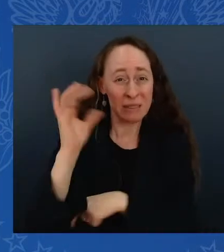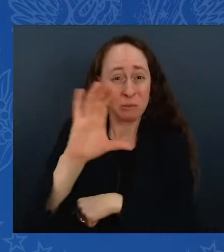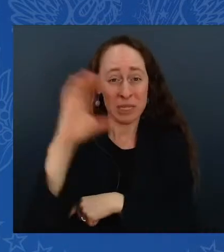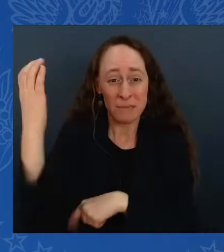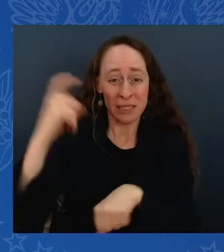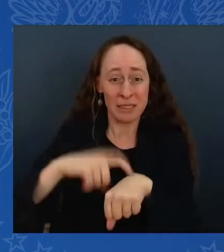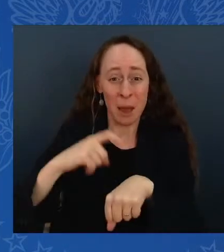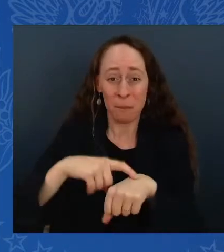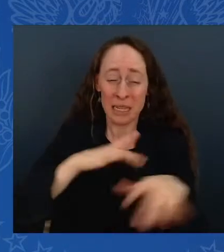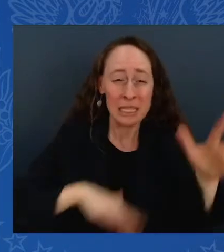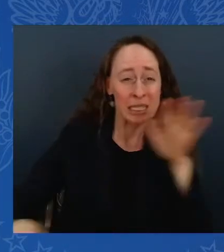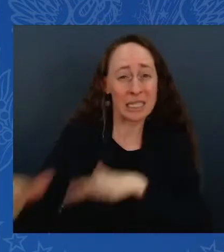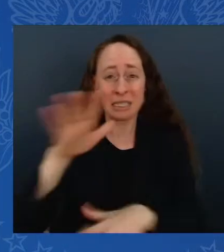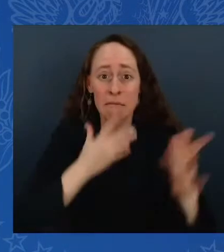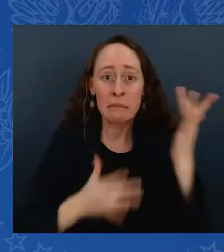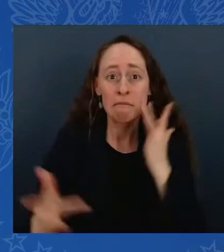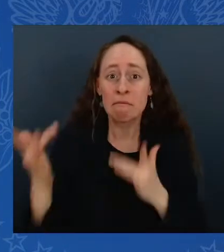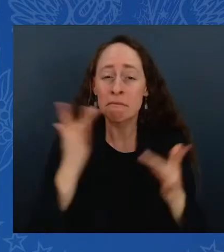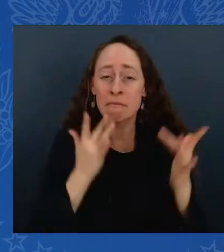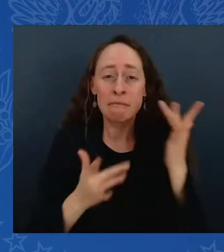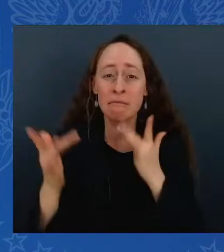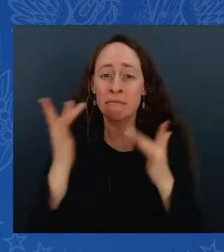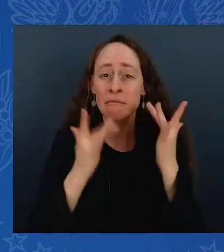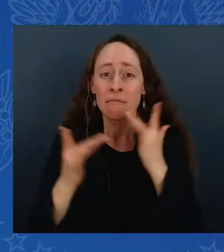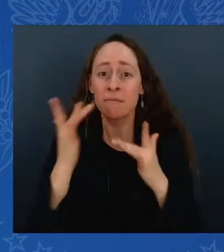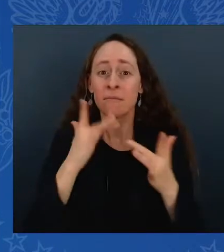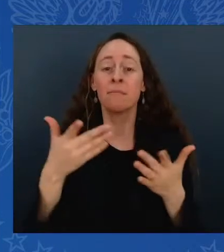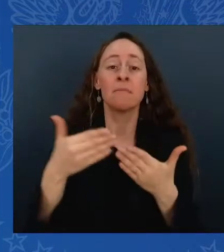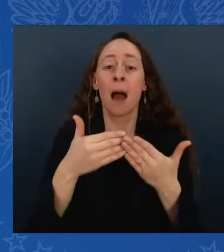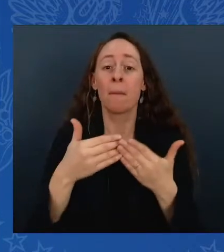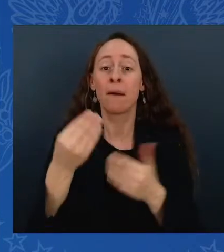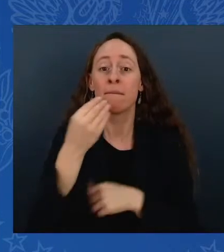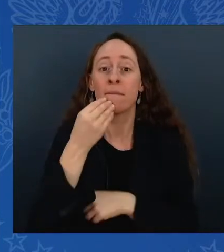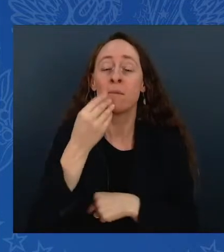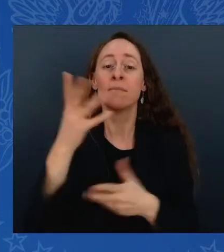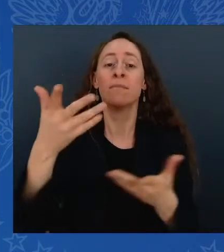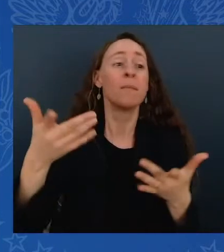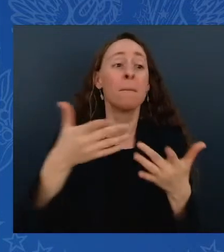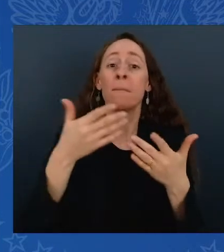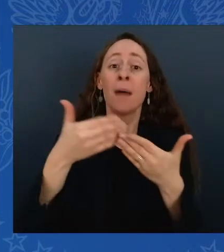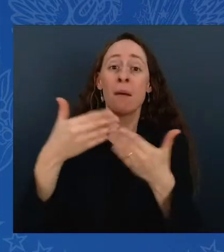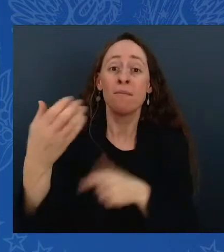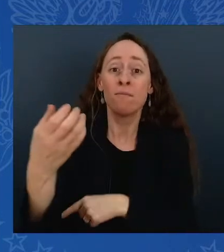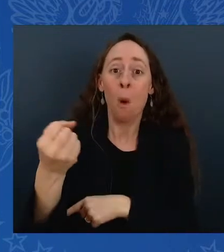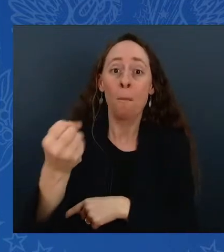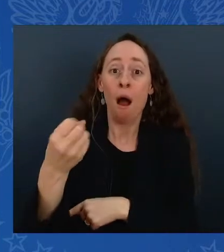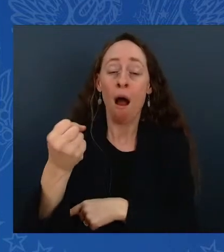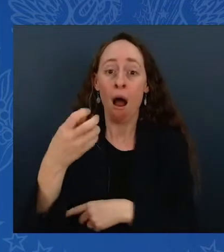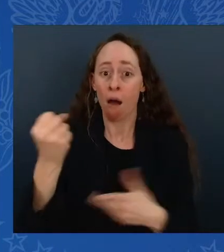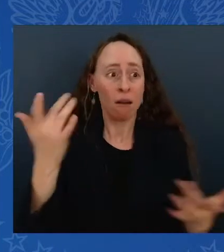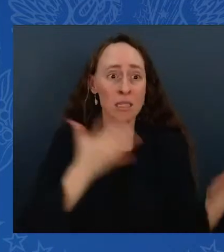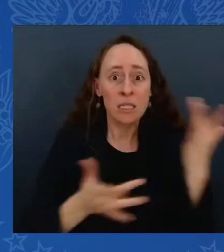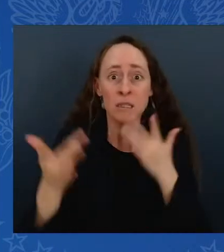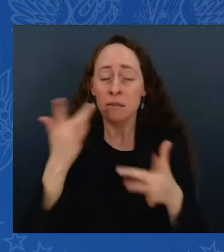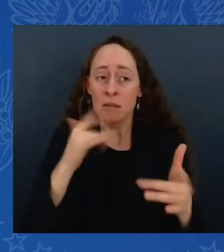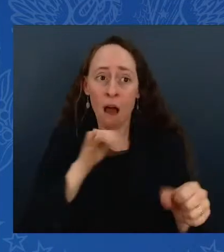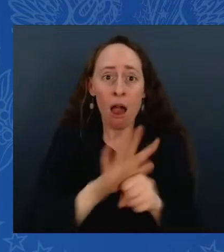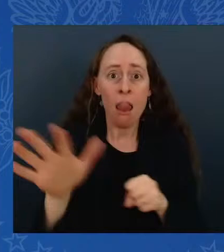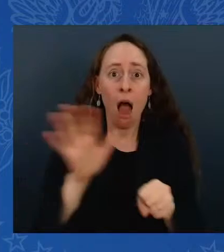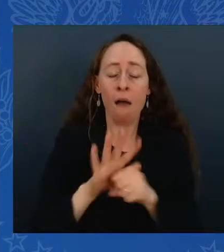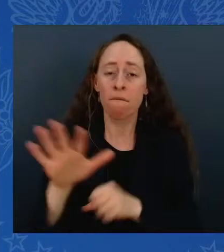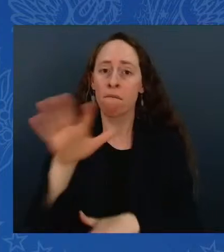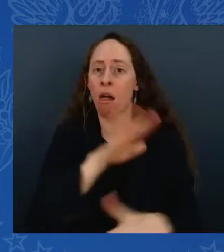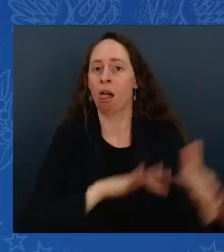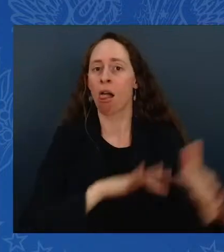and the crisis that caused? Well, we got supply chains back to normal. When we did that, inflation began to ease. Not solve,